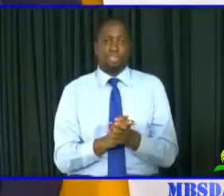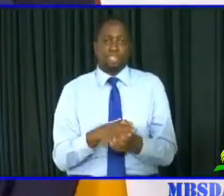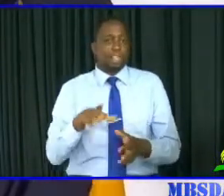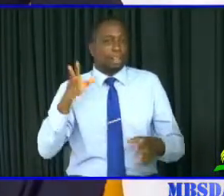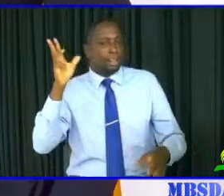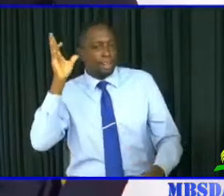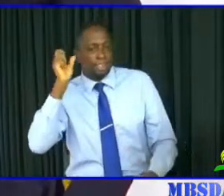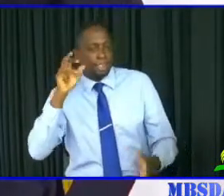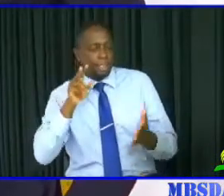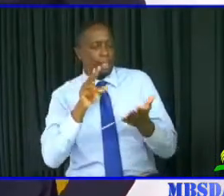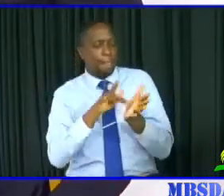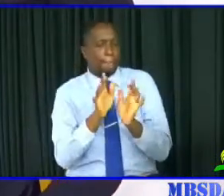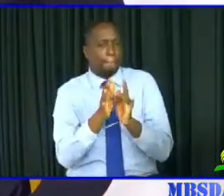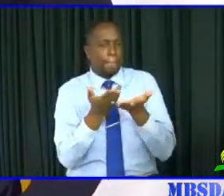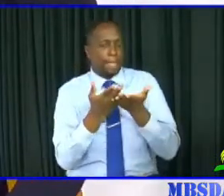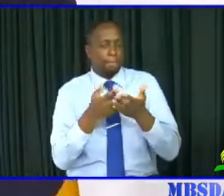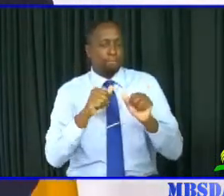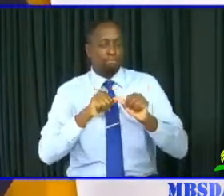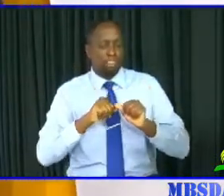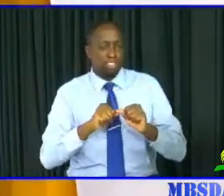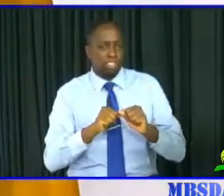what the Bible continues by saying.